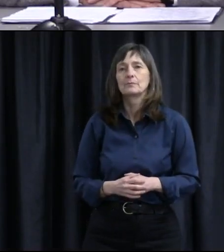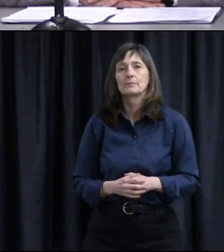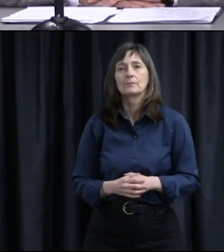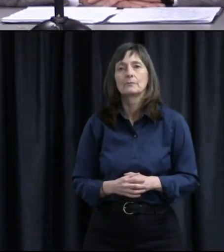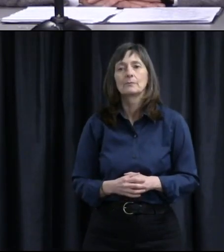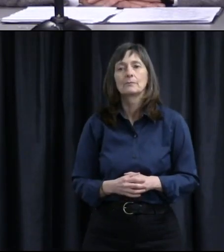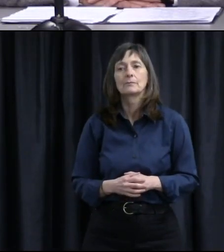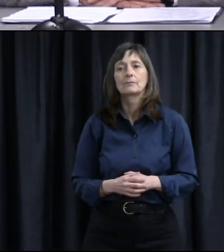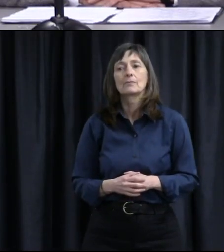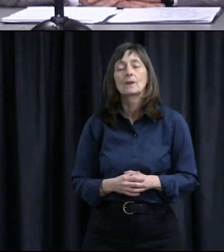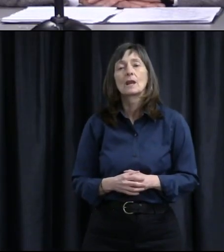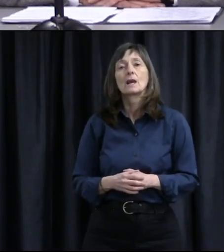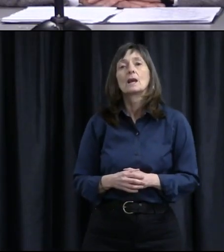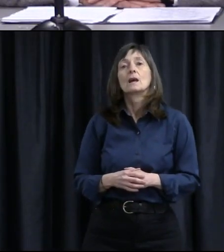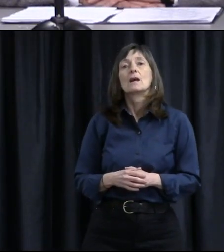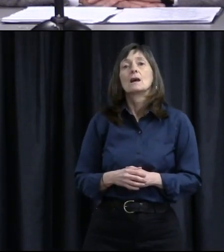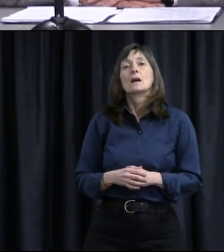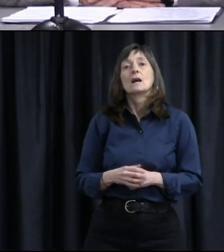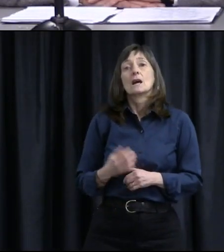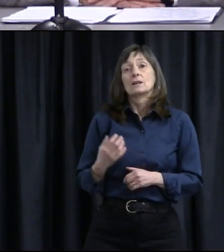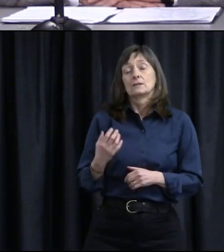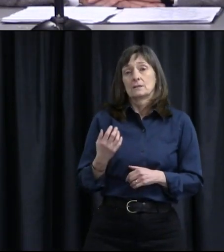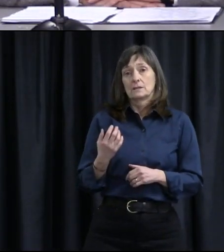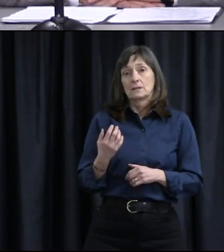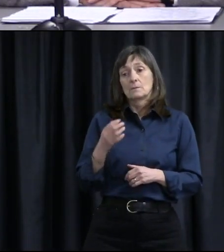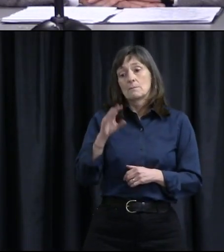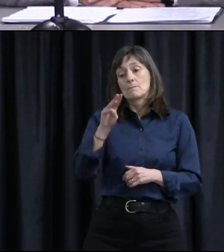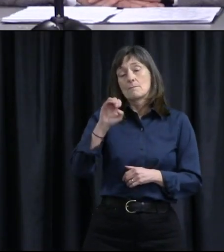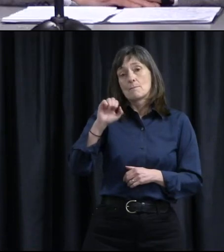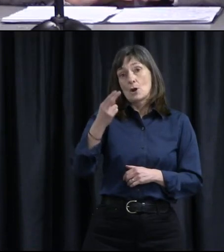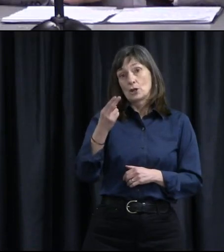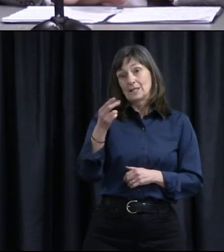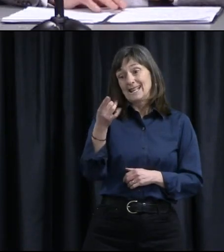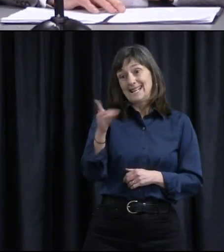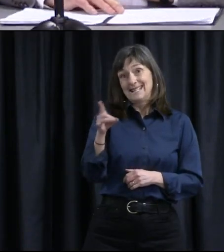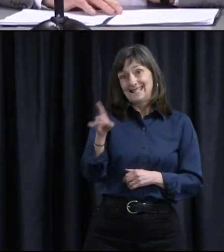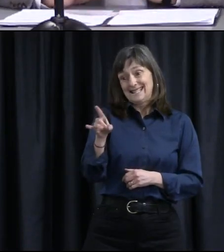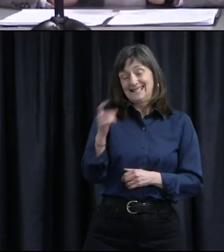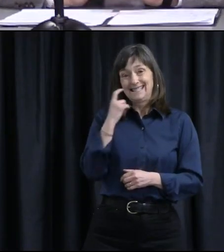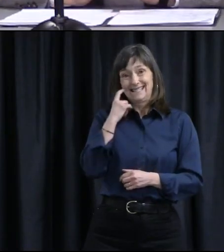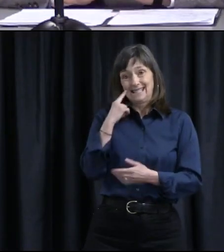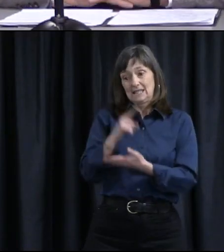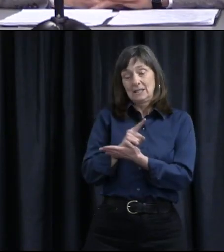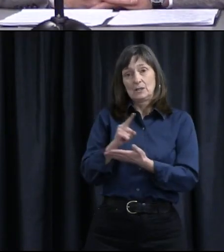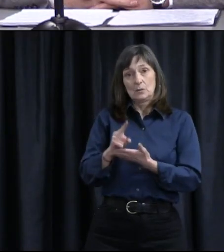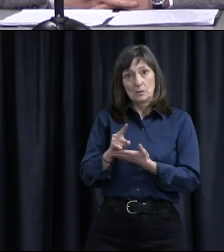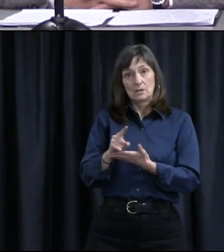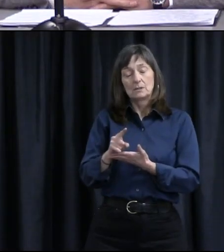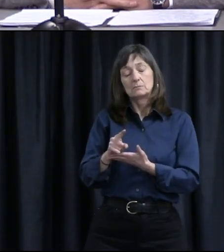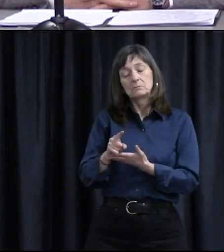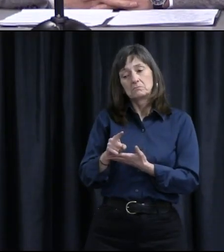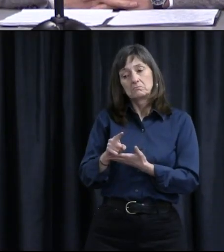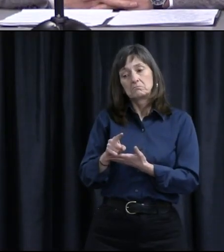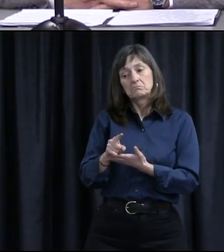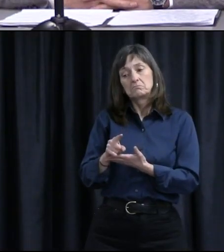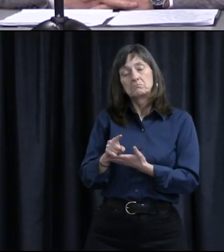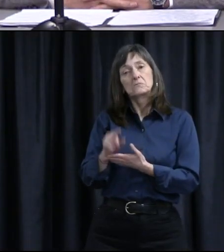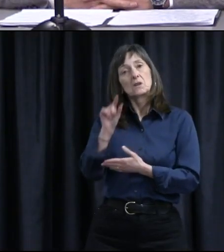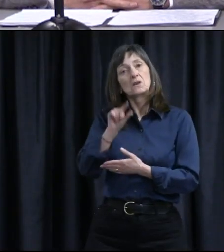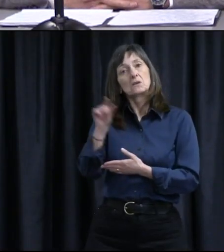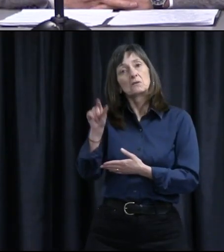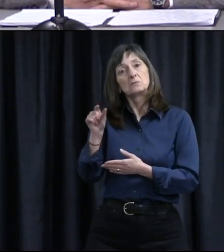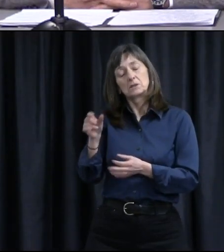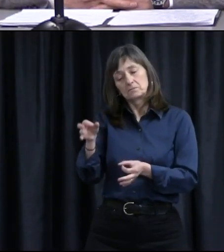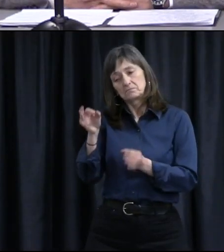through the advice of the Chief Medical Officer on March 18th, we we made a decision from the Public Health Protection